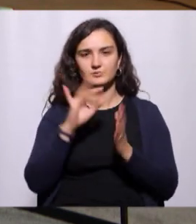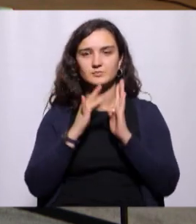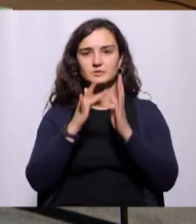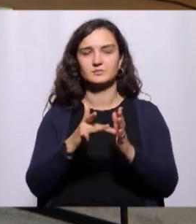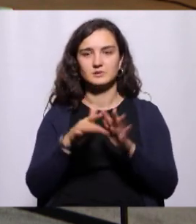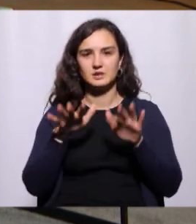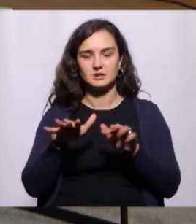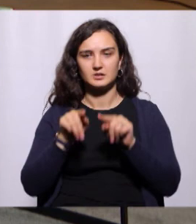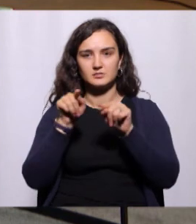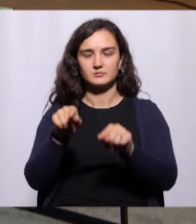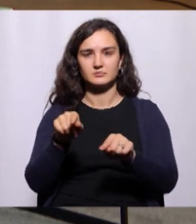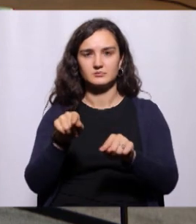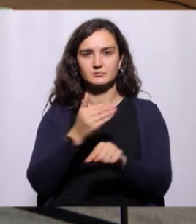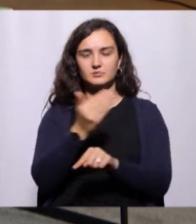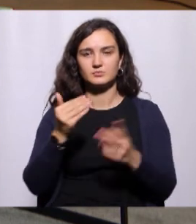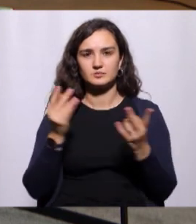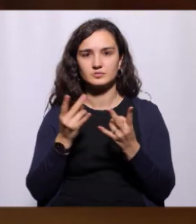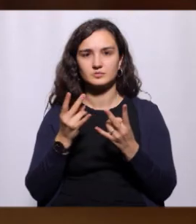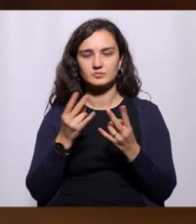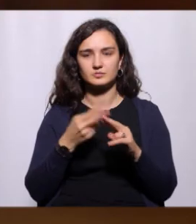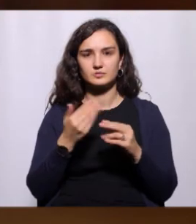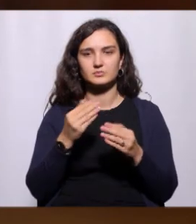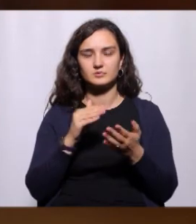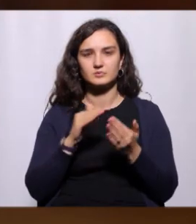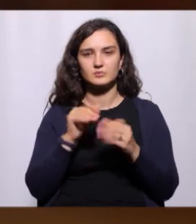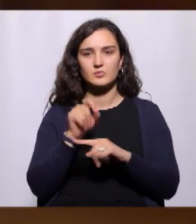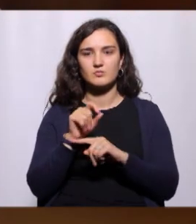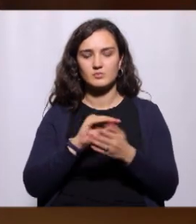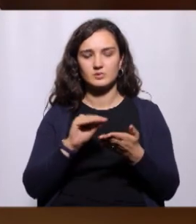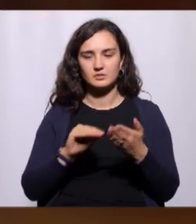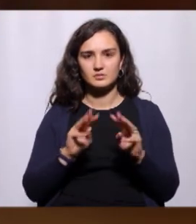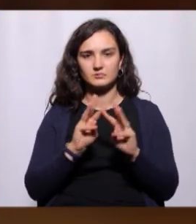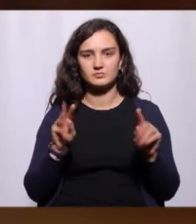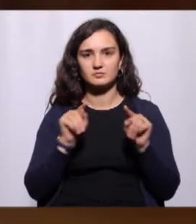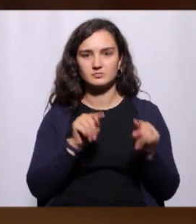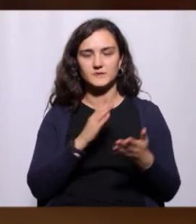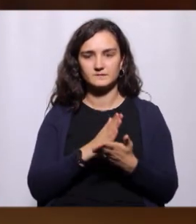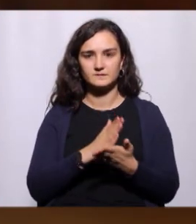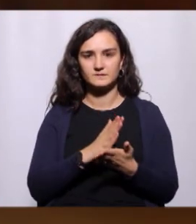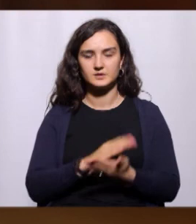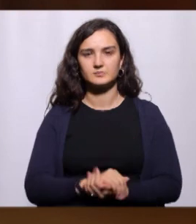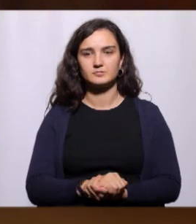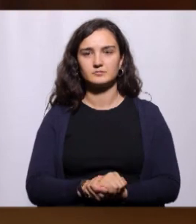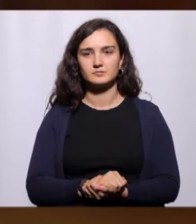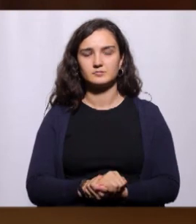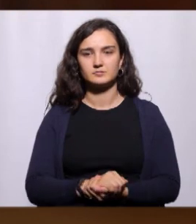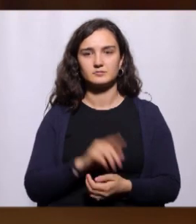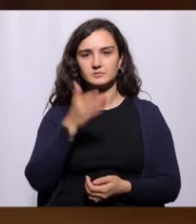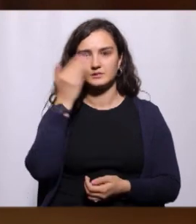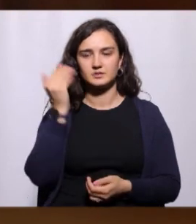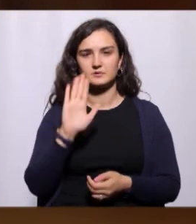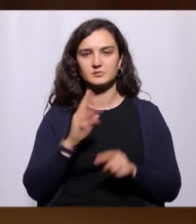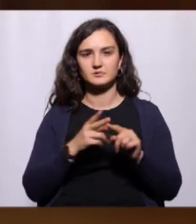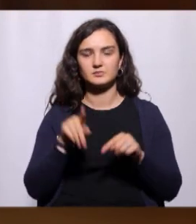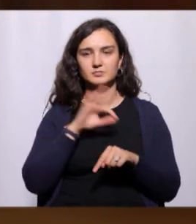travel destination. You need to submit your homework on the address given on the screen. Do not